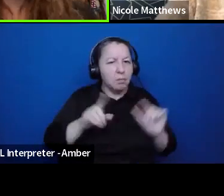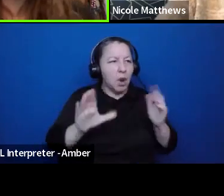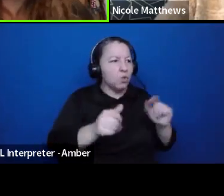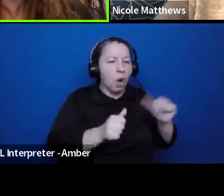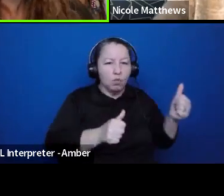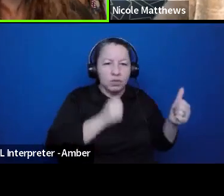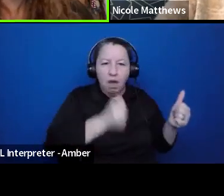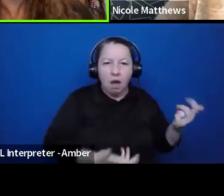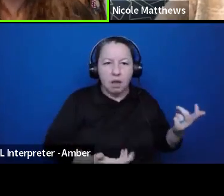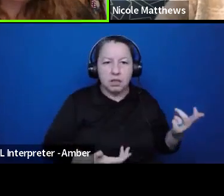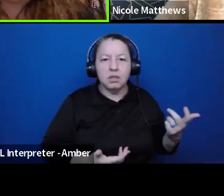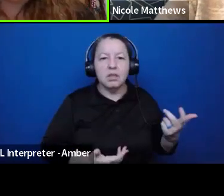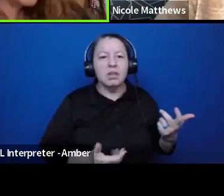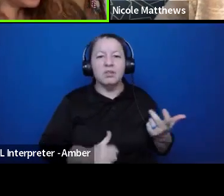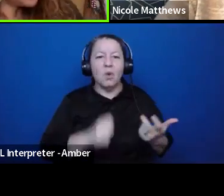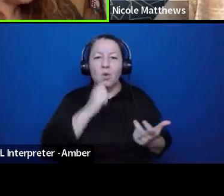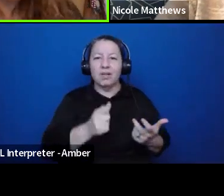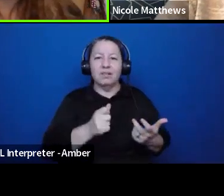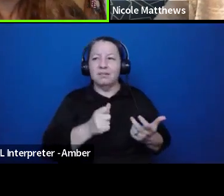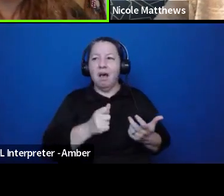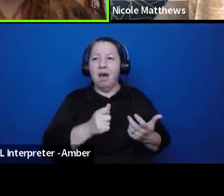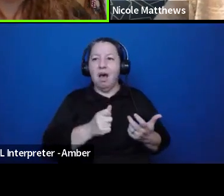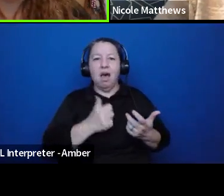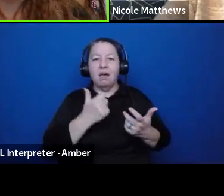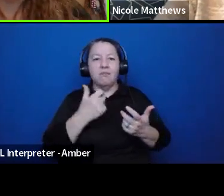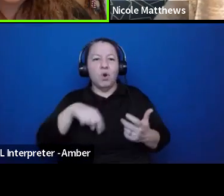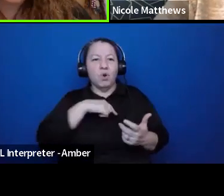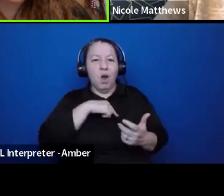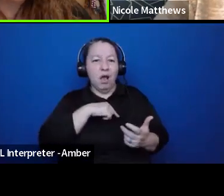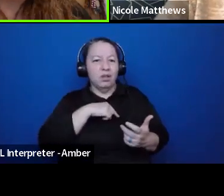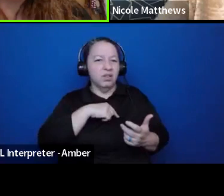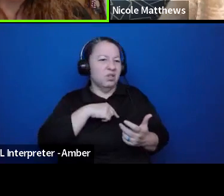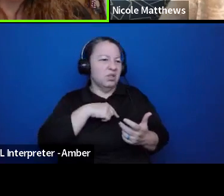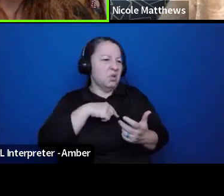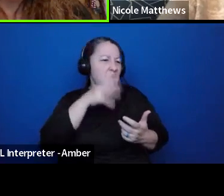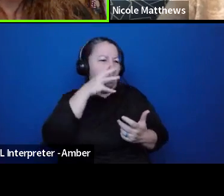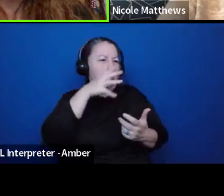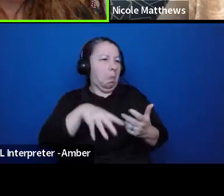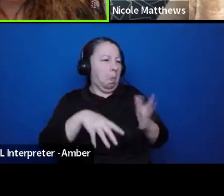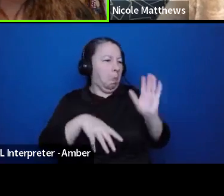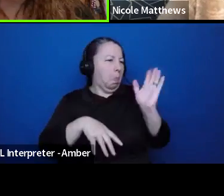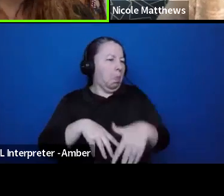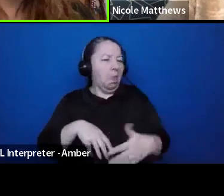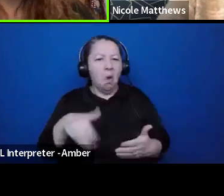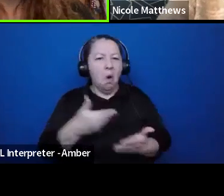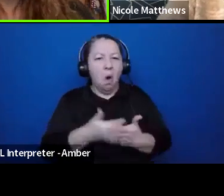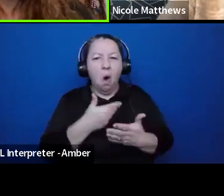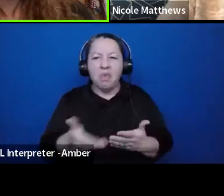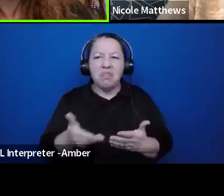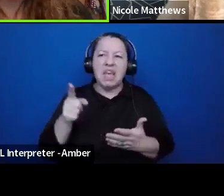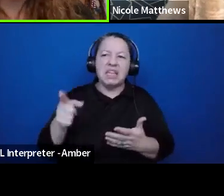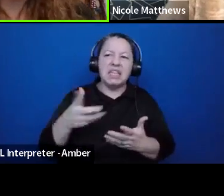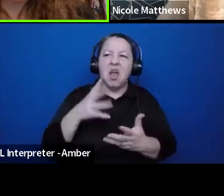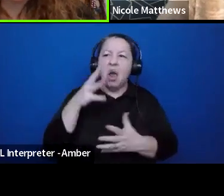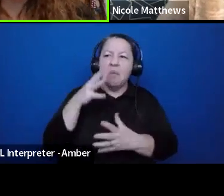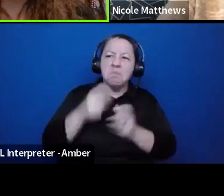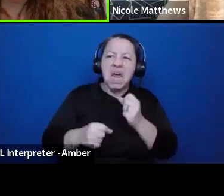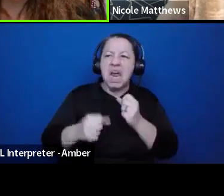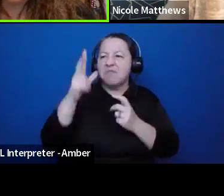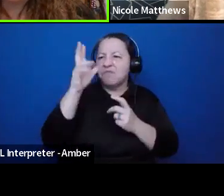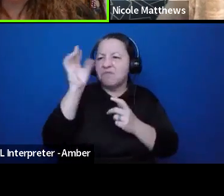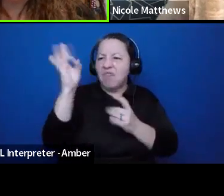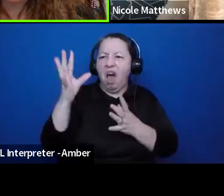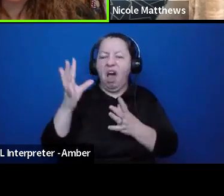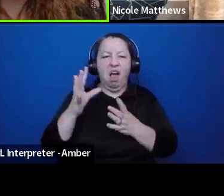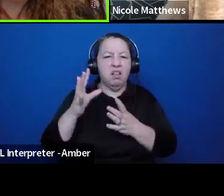disregard all the things that make people mean and the violence and all the things that we're kind of been talking